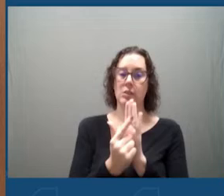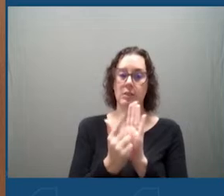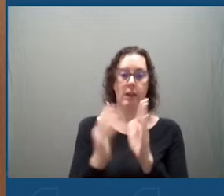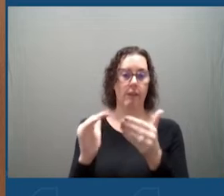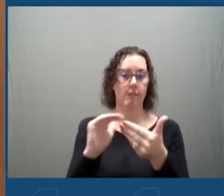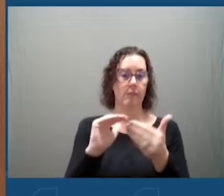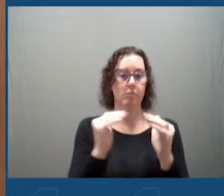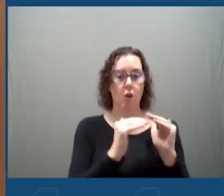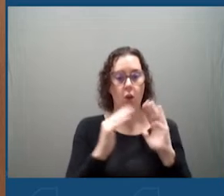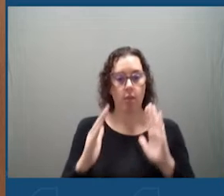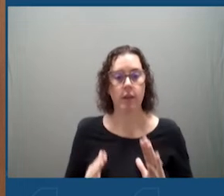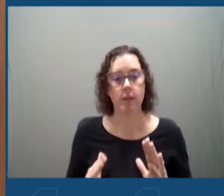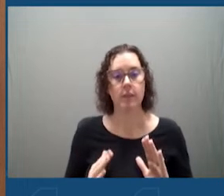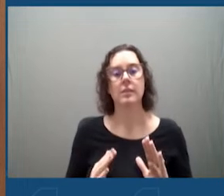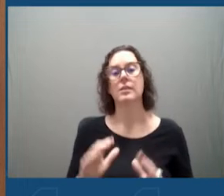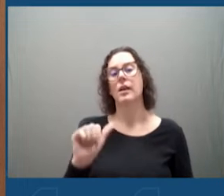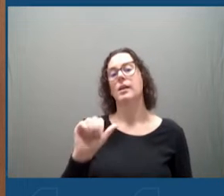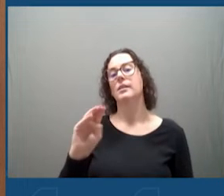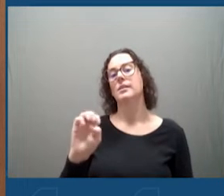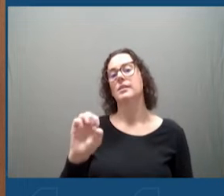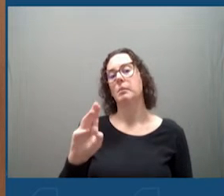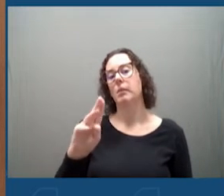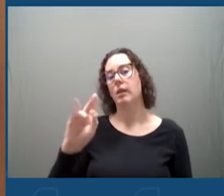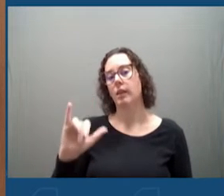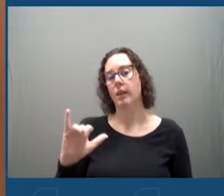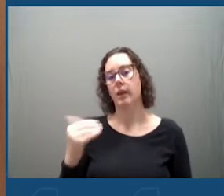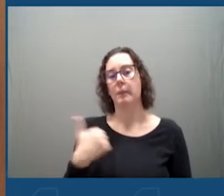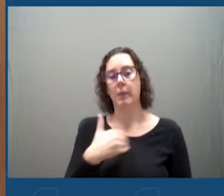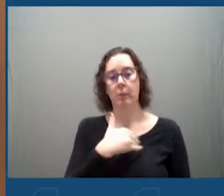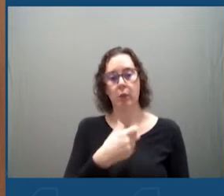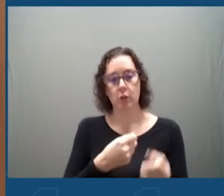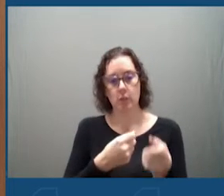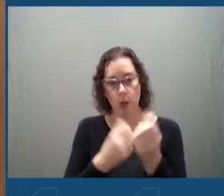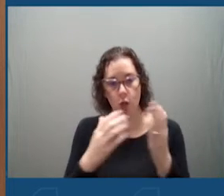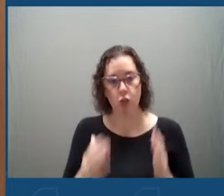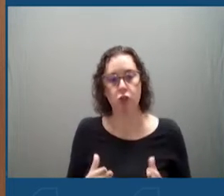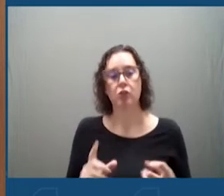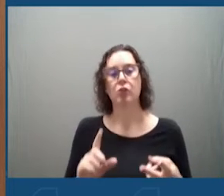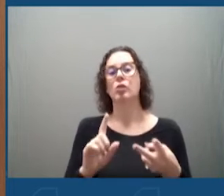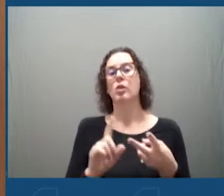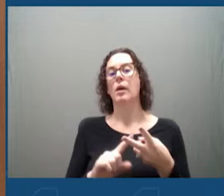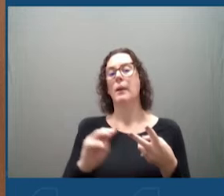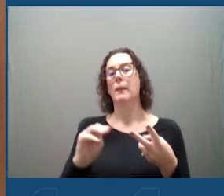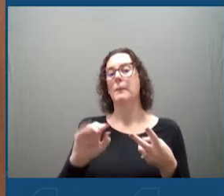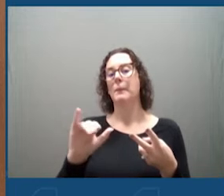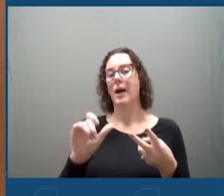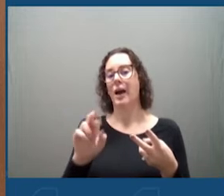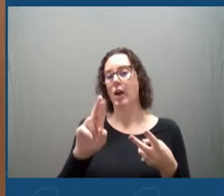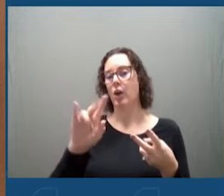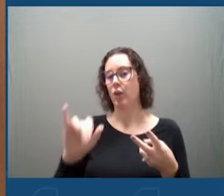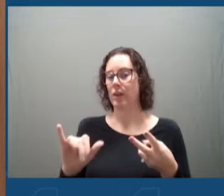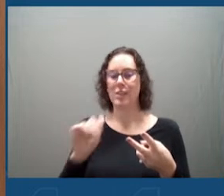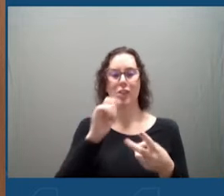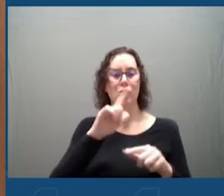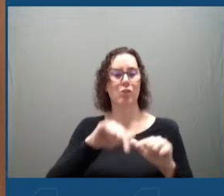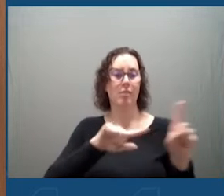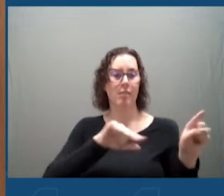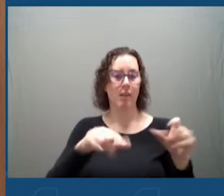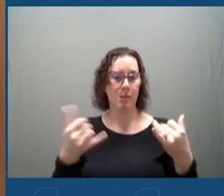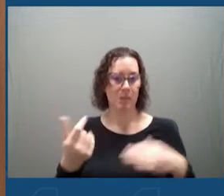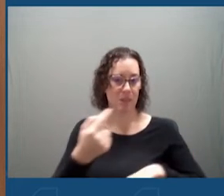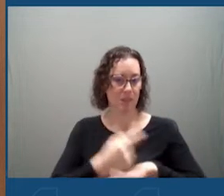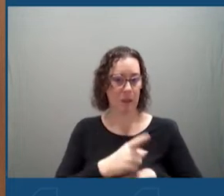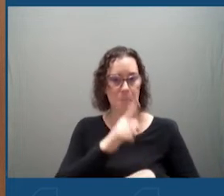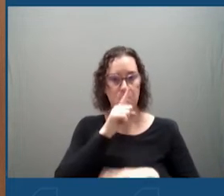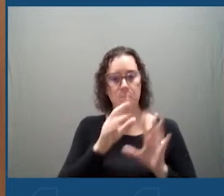Assembly member sponsor, who we'll hear from in a moment. Also, Senator Myrie, who hasn't been mentioned and couldn't be here today, but played a big role in